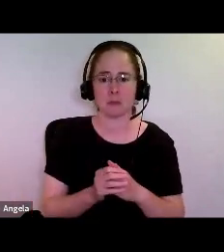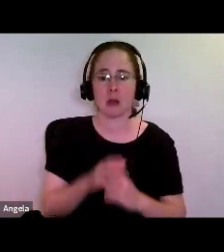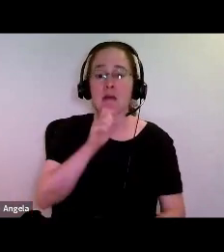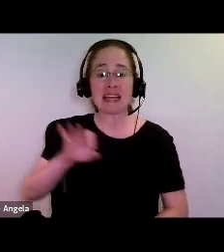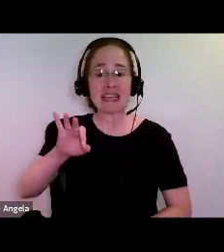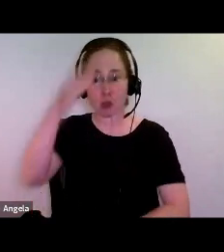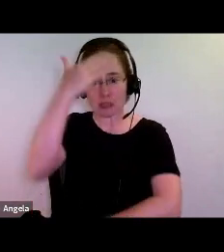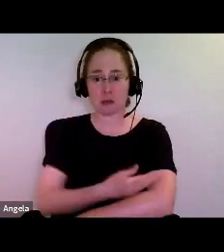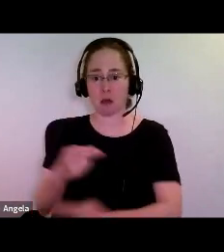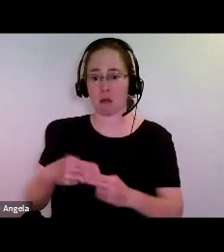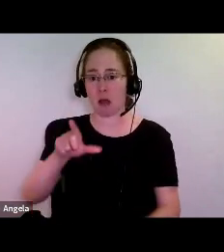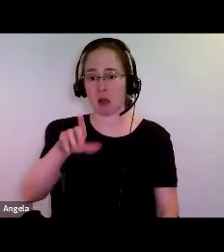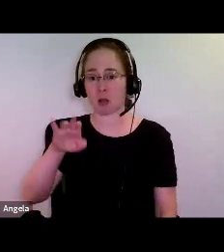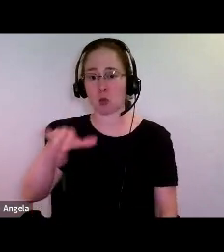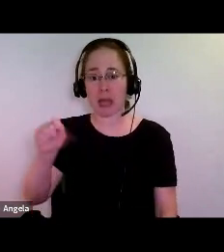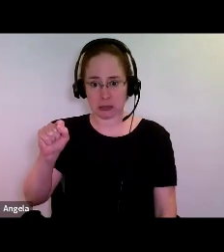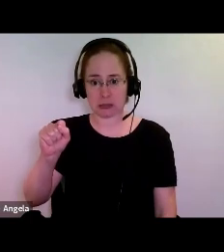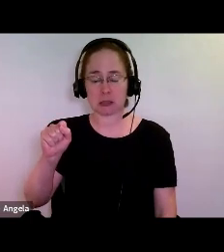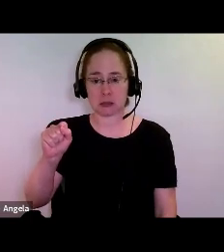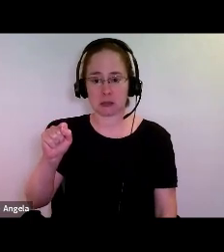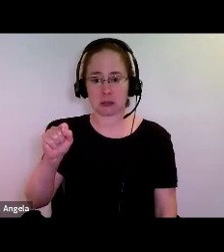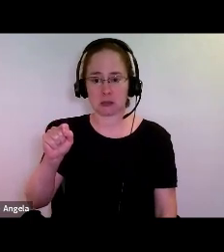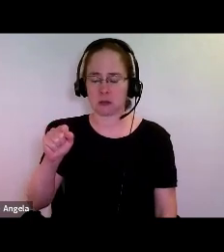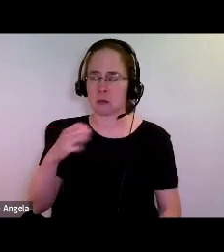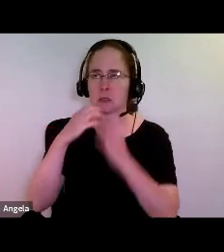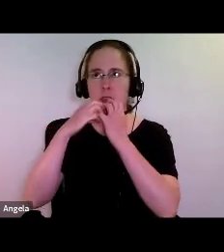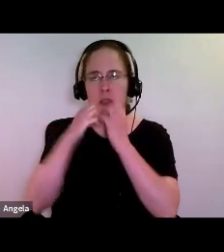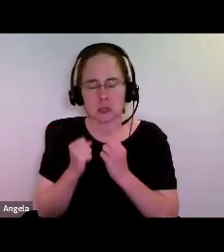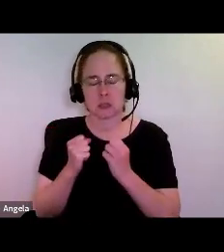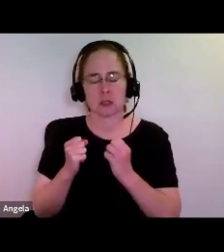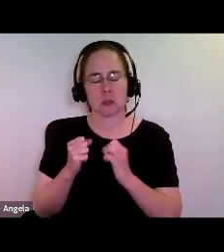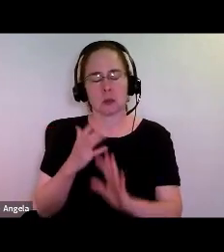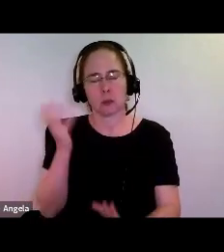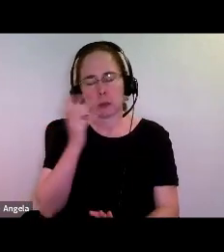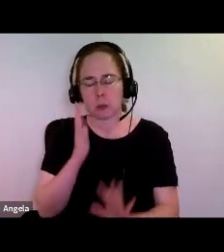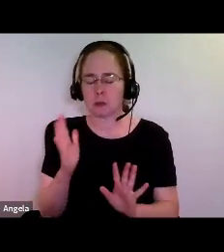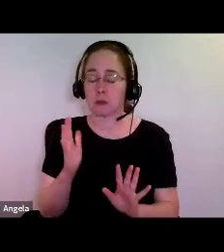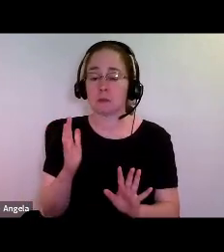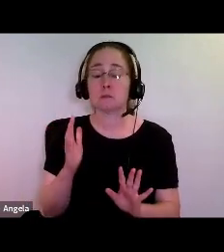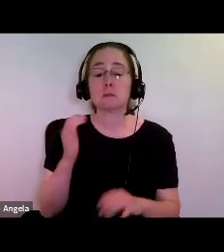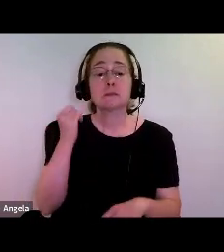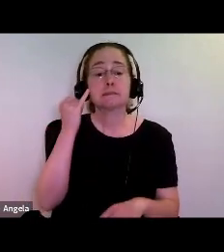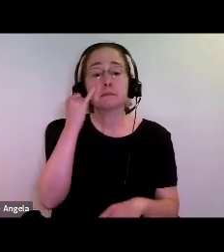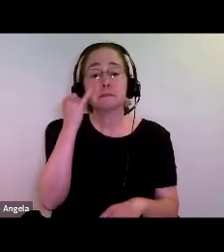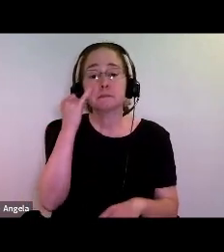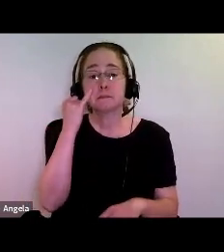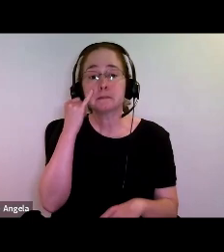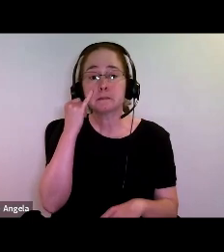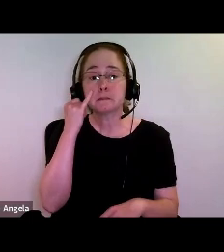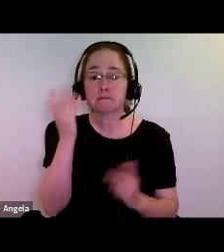9-year-old son, and he is our entire world. And if you were to ask us today if